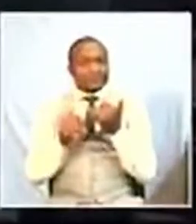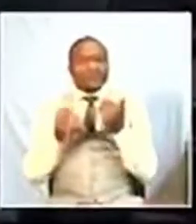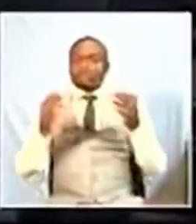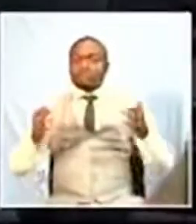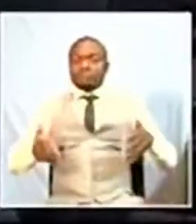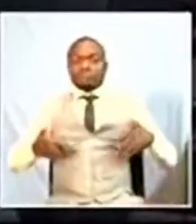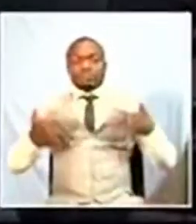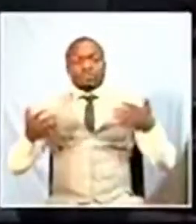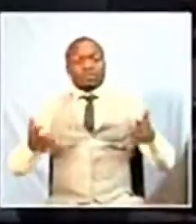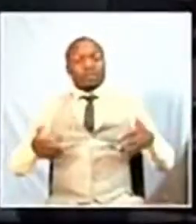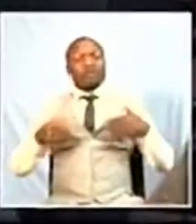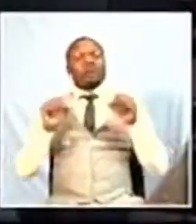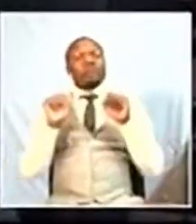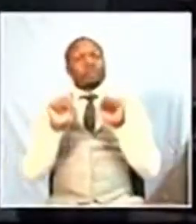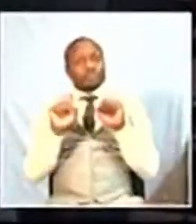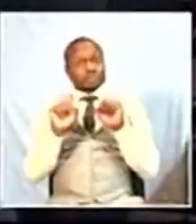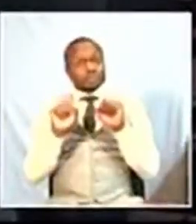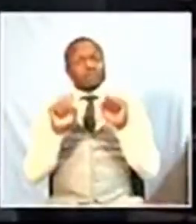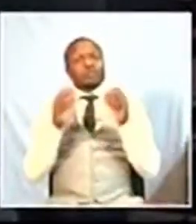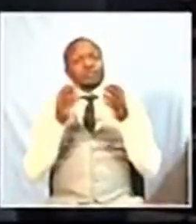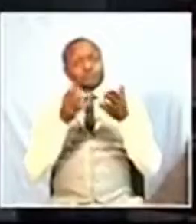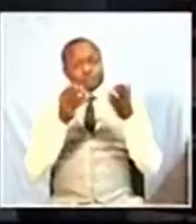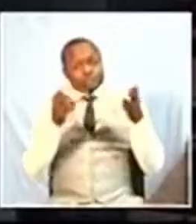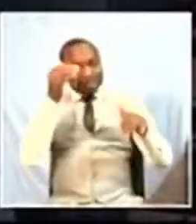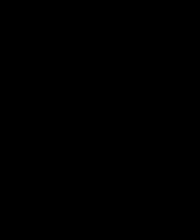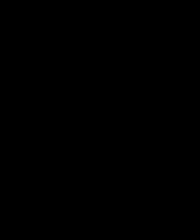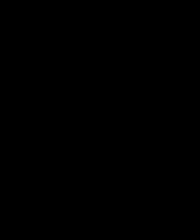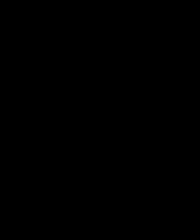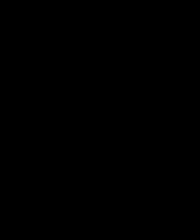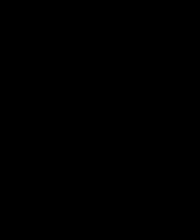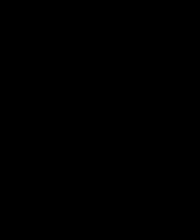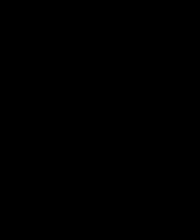happy the mortuary is finished.